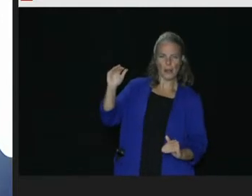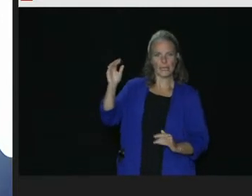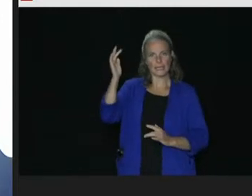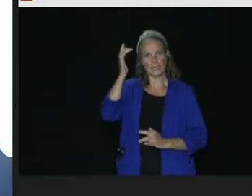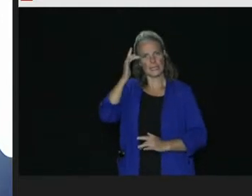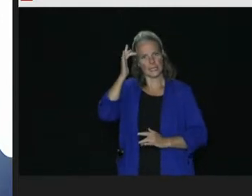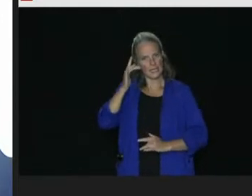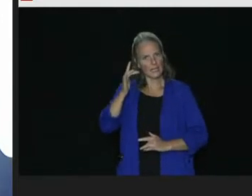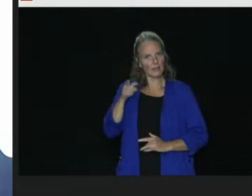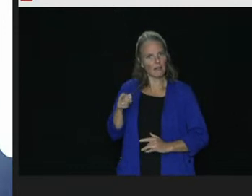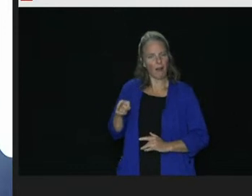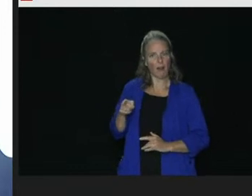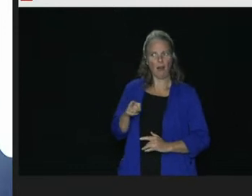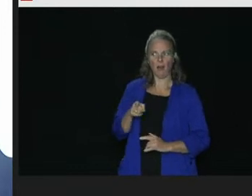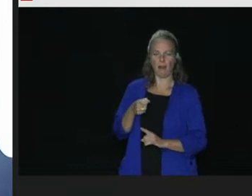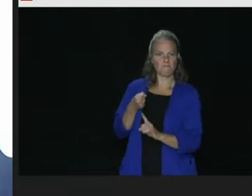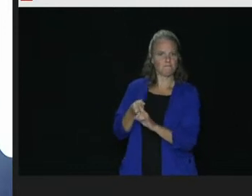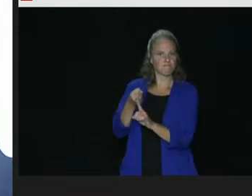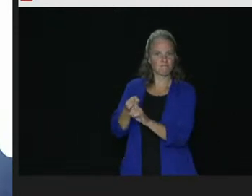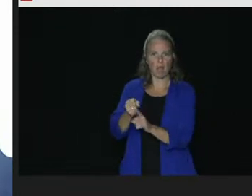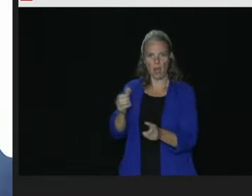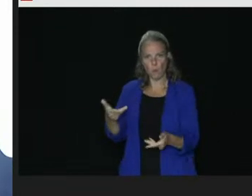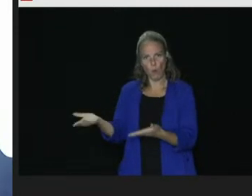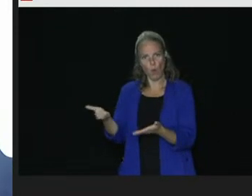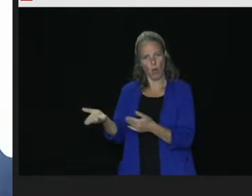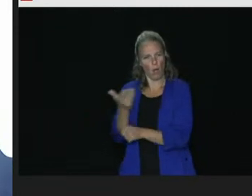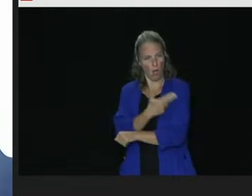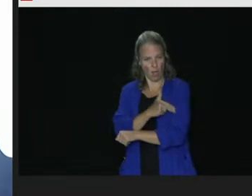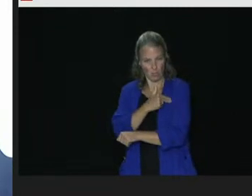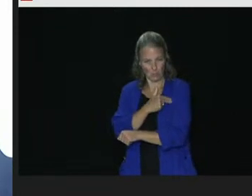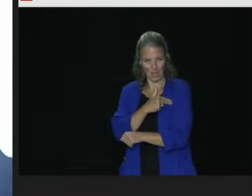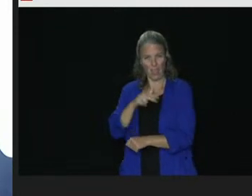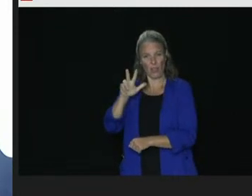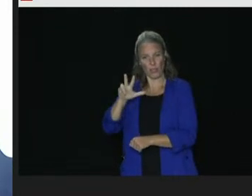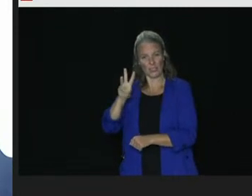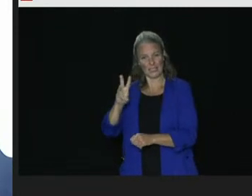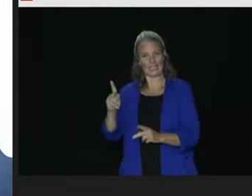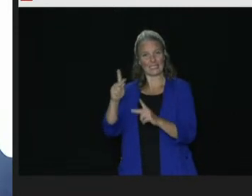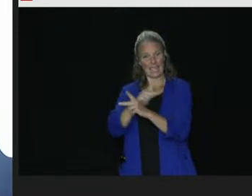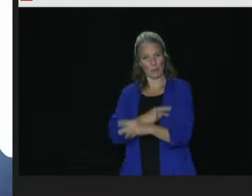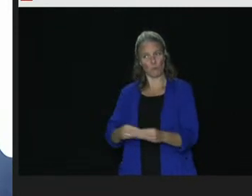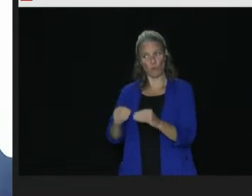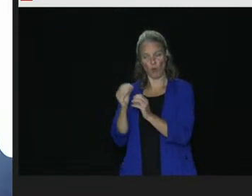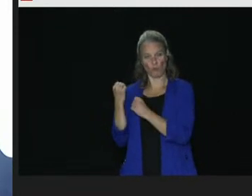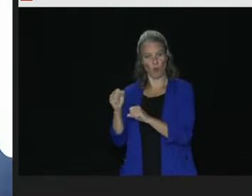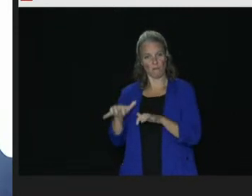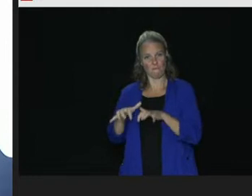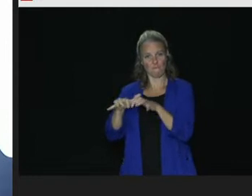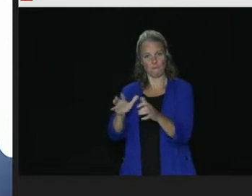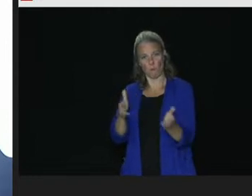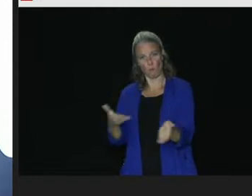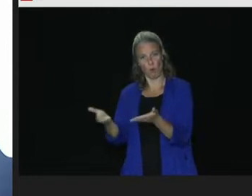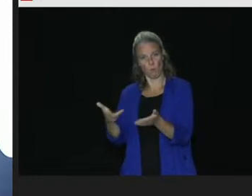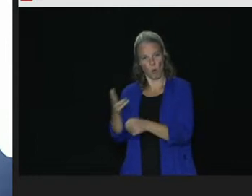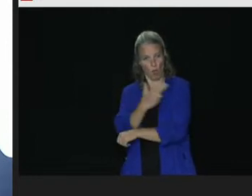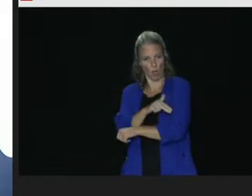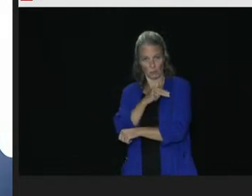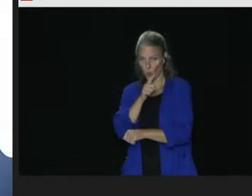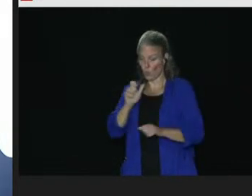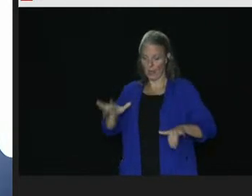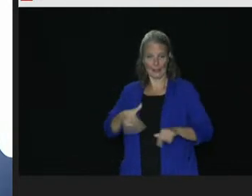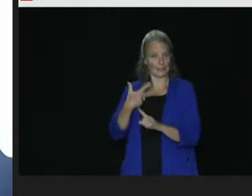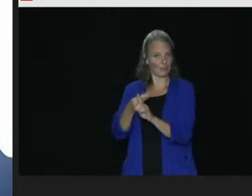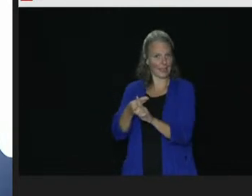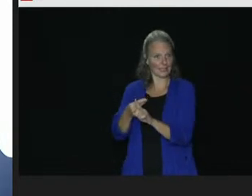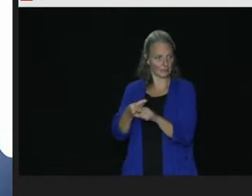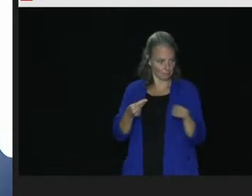non-vaccinated, especially hospitalization, 36 times. I can't think of a sort of a figure more compelling than that. Look